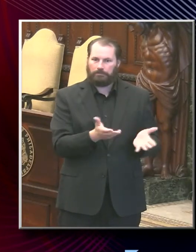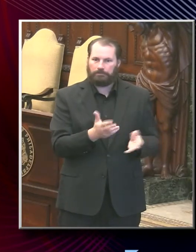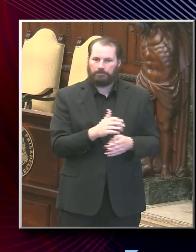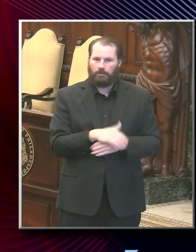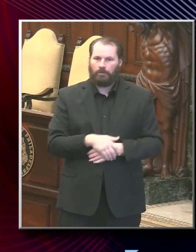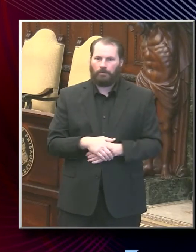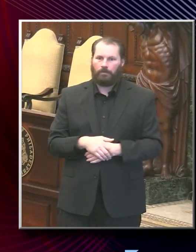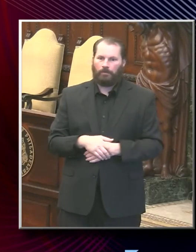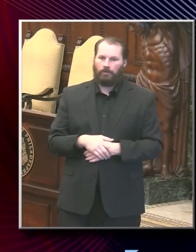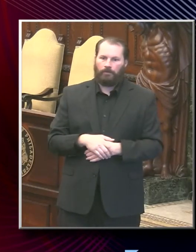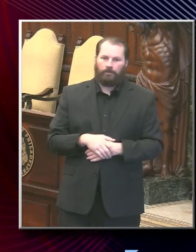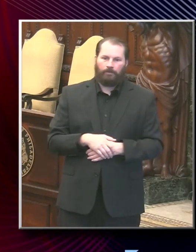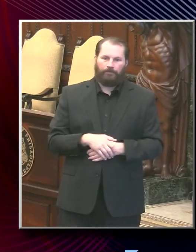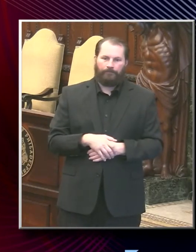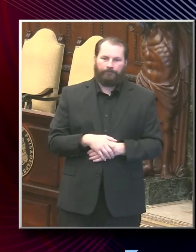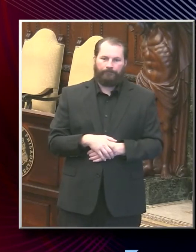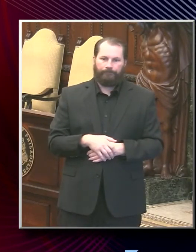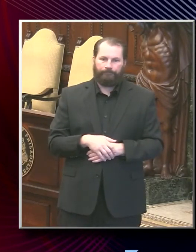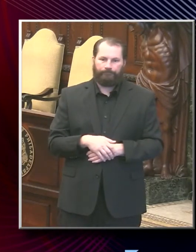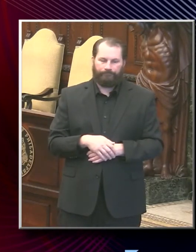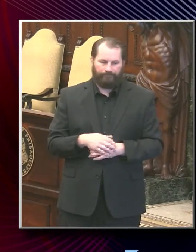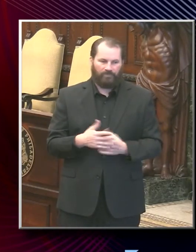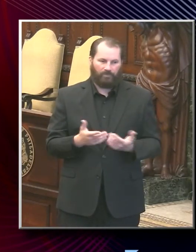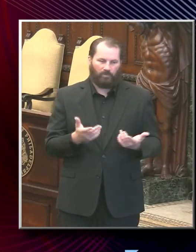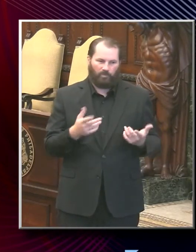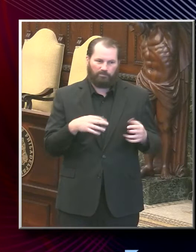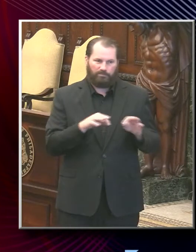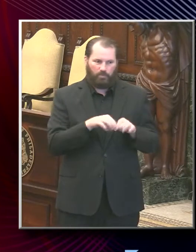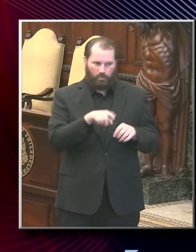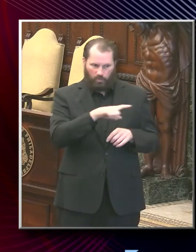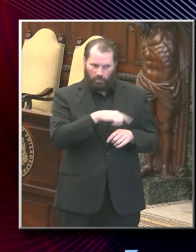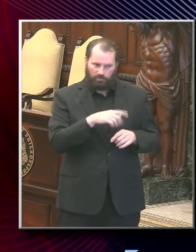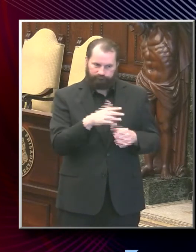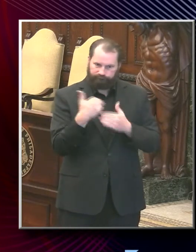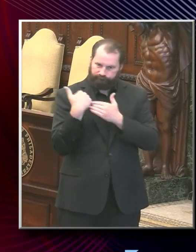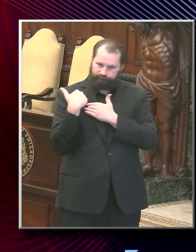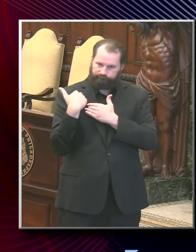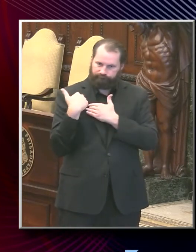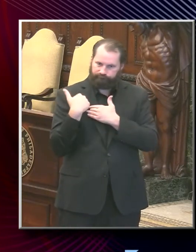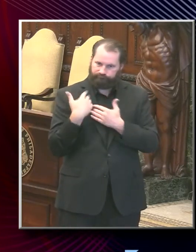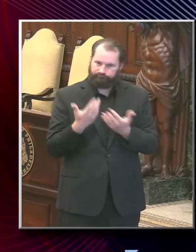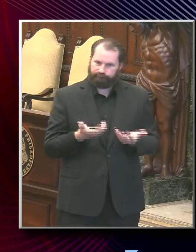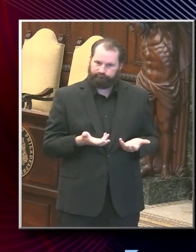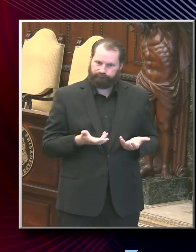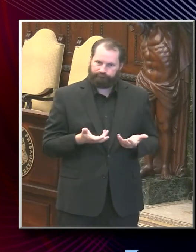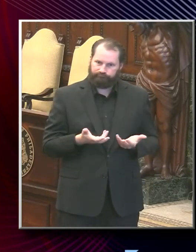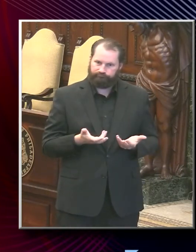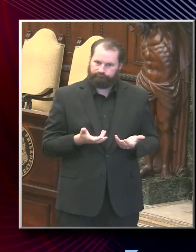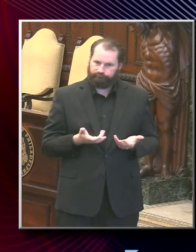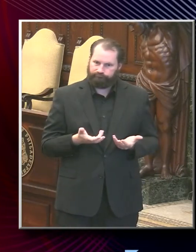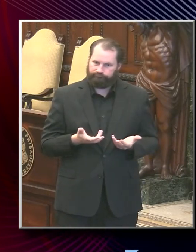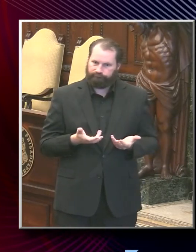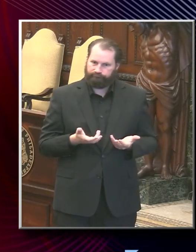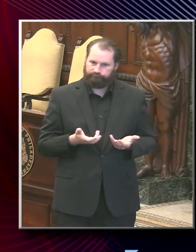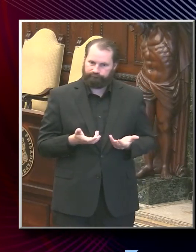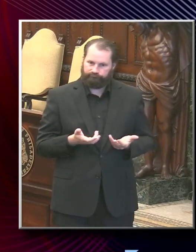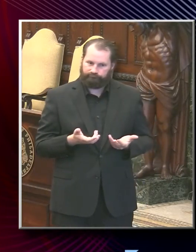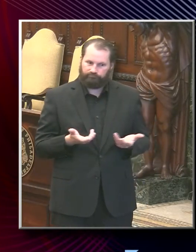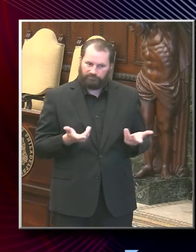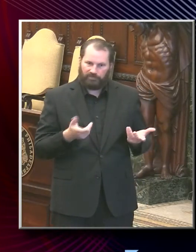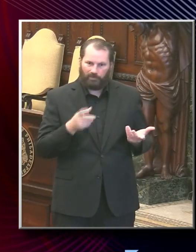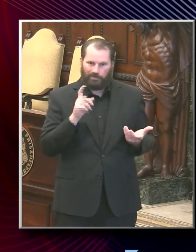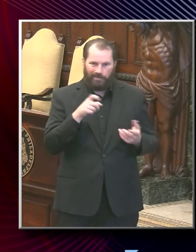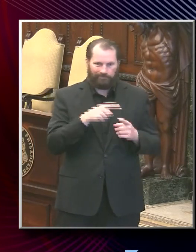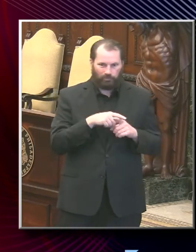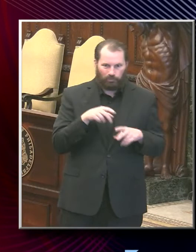to talk to someone who runs a business or an organization and say, hey, you're not really following the guidelines. Can't guarantee that's going to work, but I